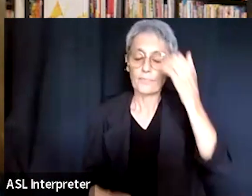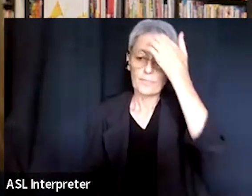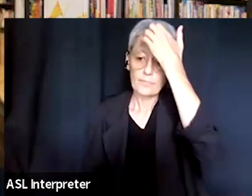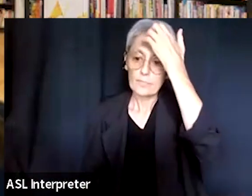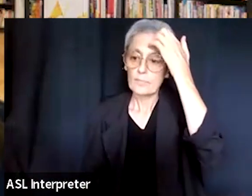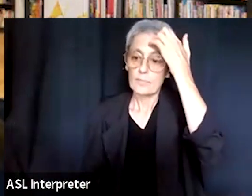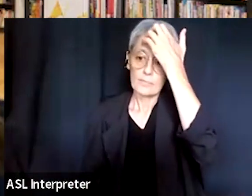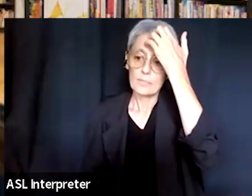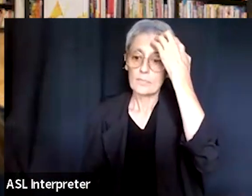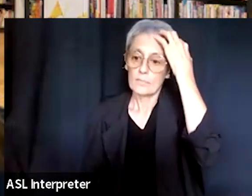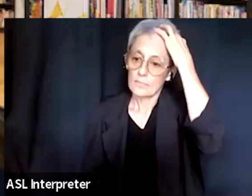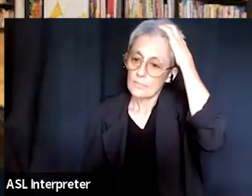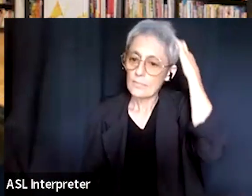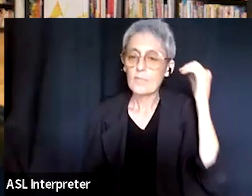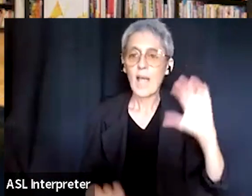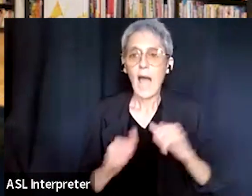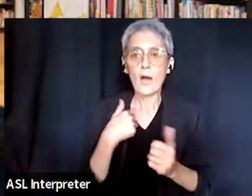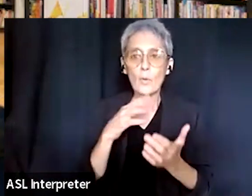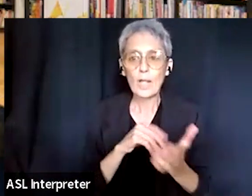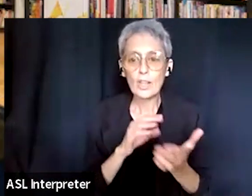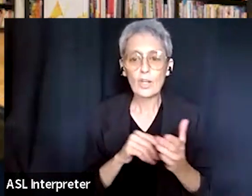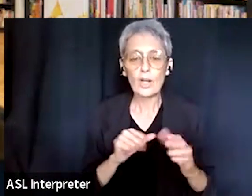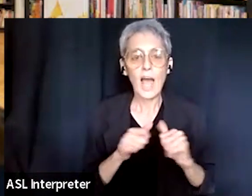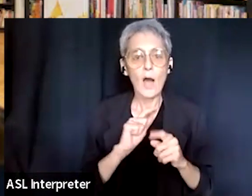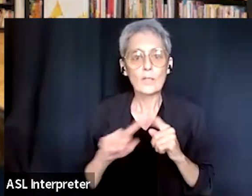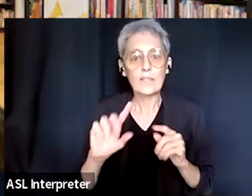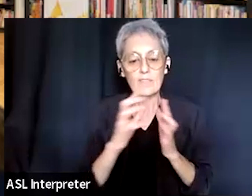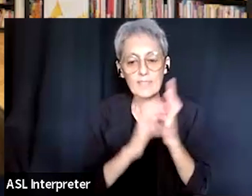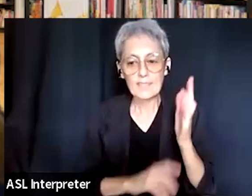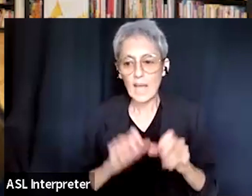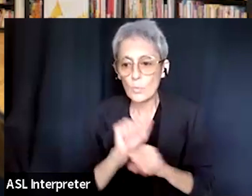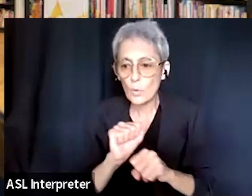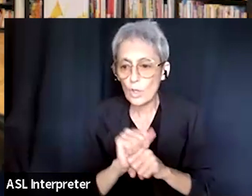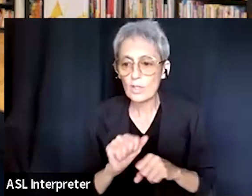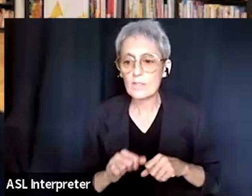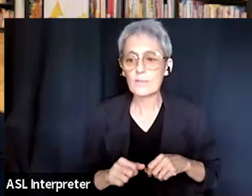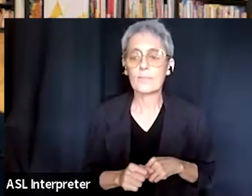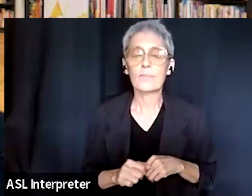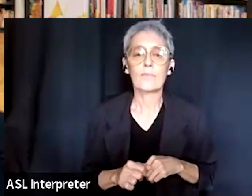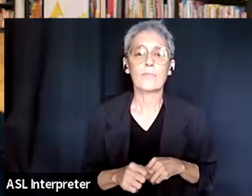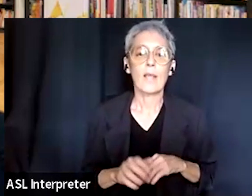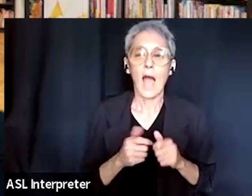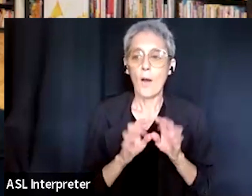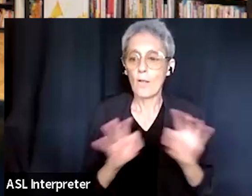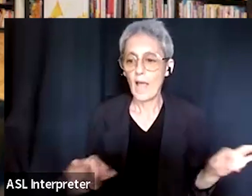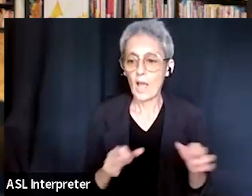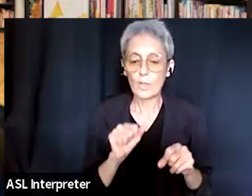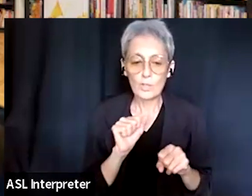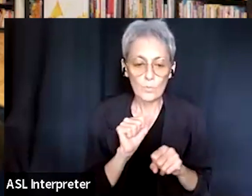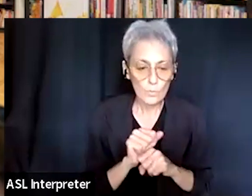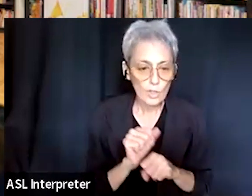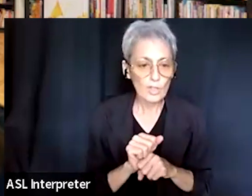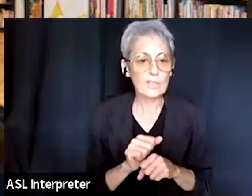about how we learn, how different text works, what language works for a set of instructions versus telling a story, how